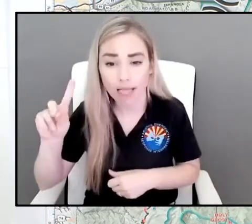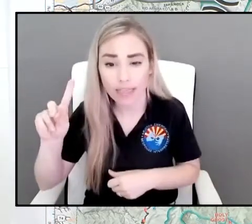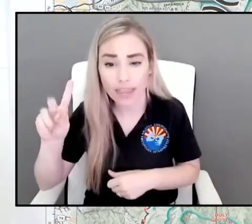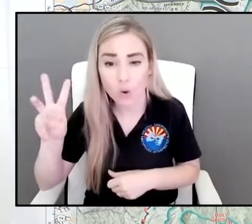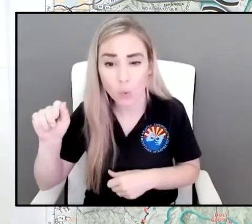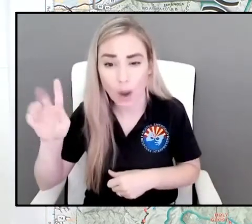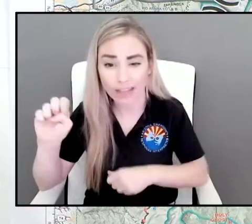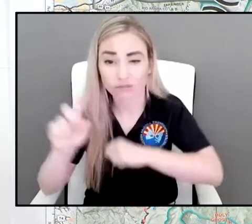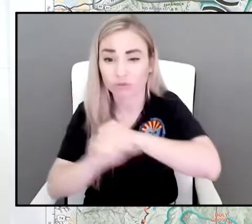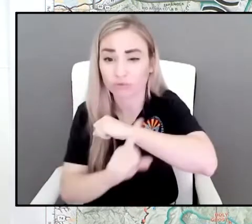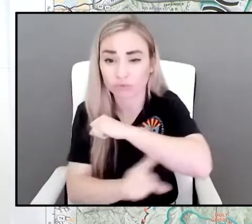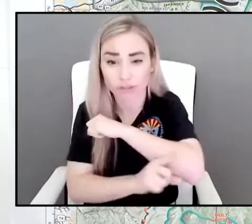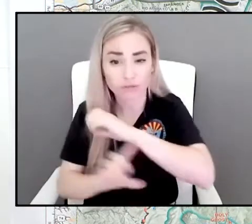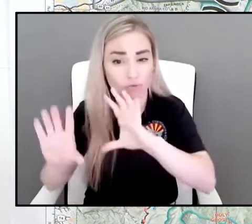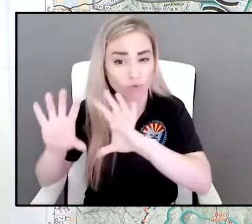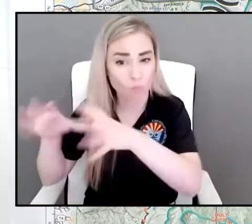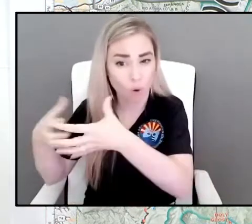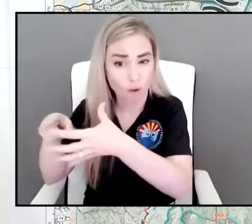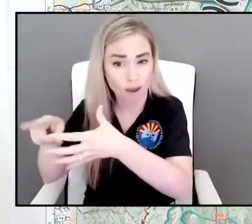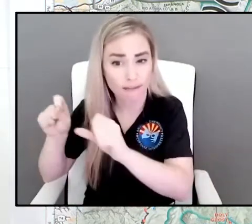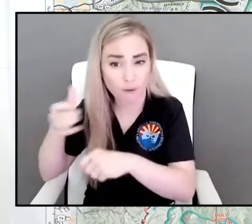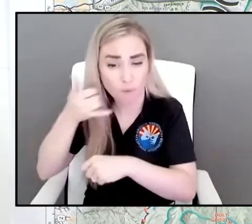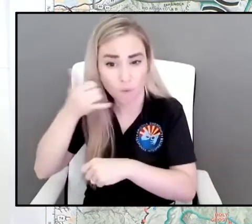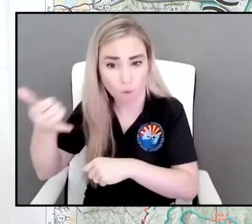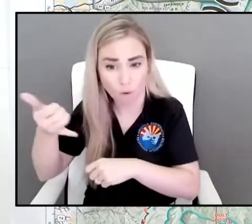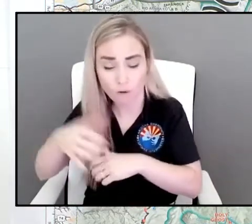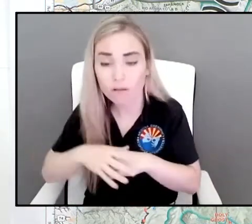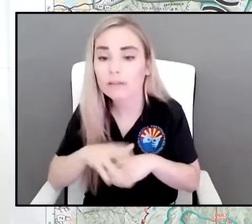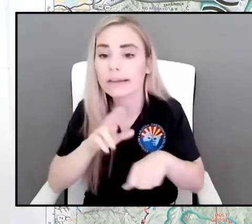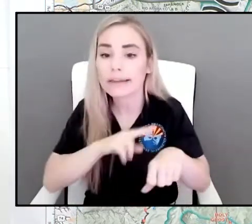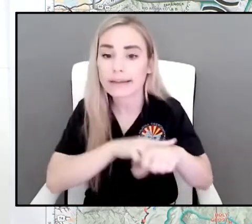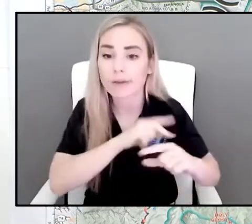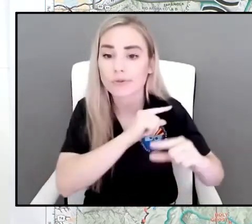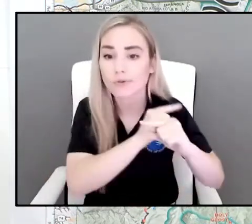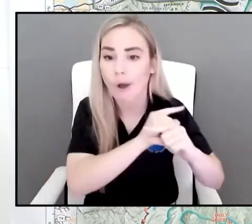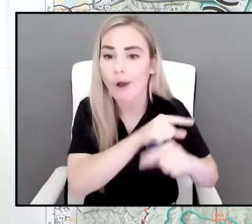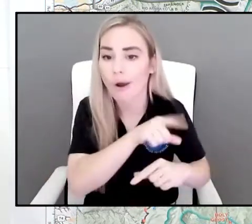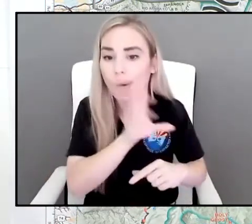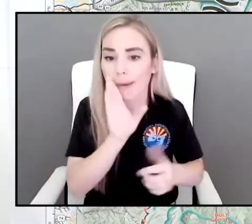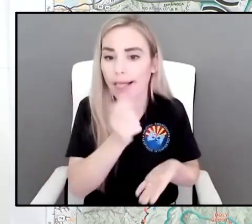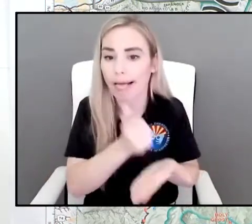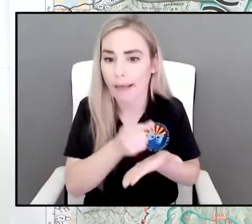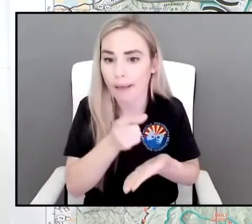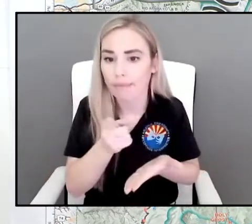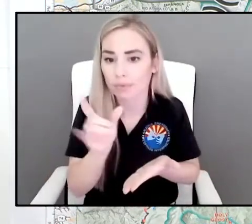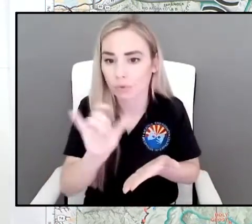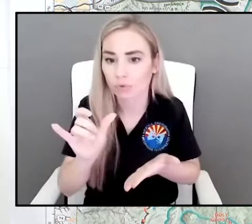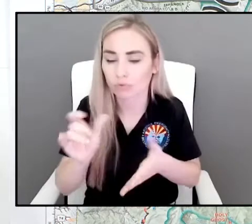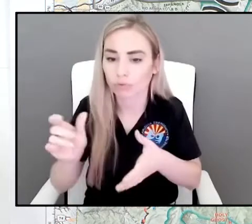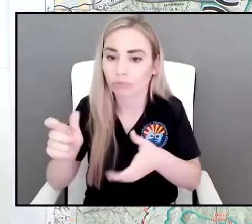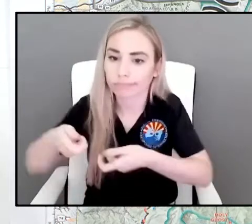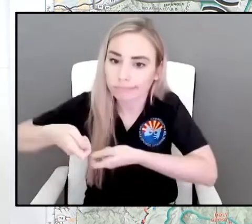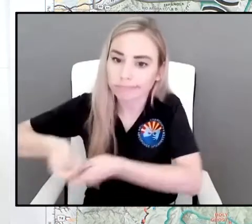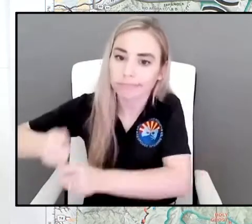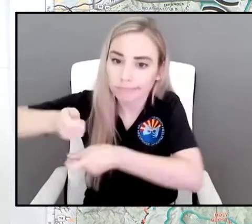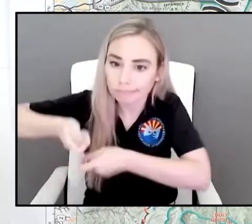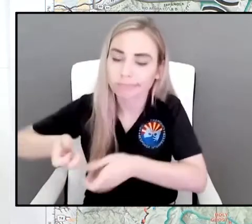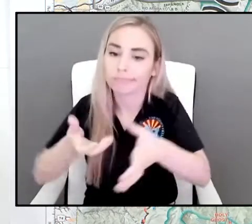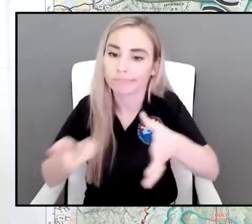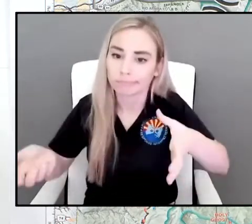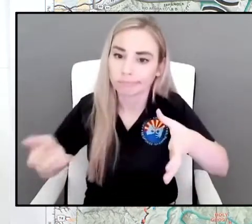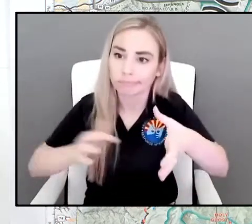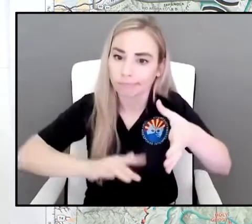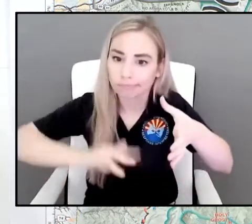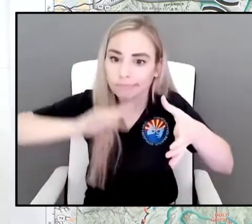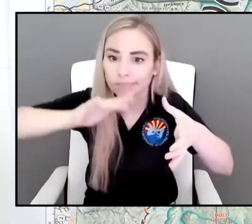in. The National Guard will take some for you and help you do whatever you need to do up at